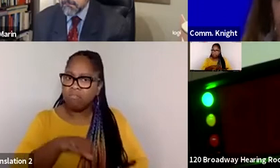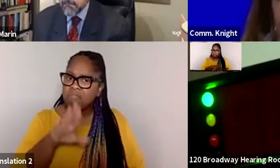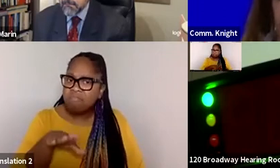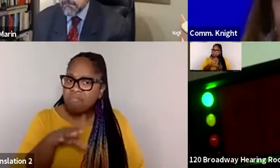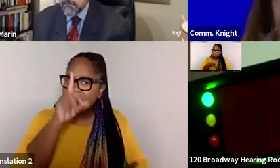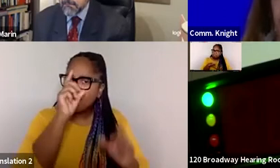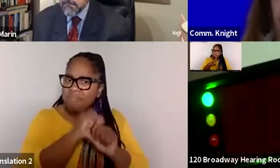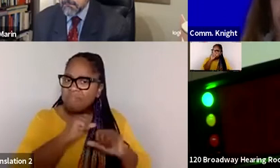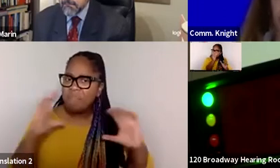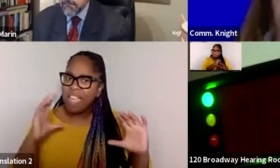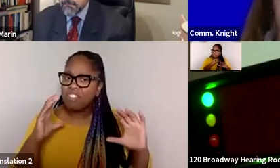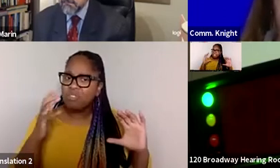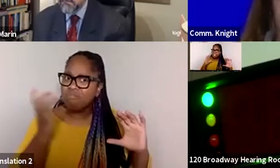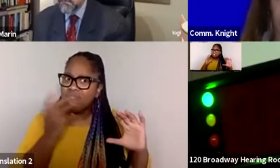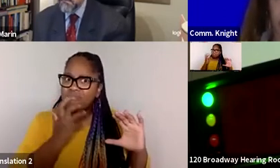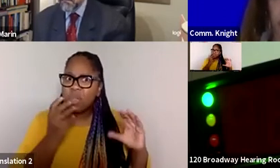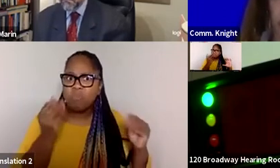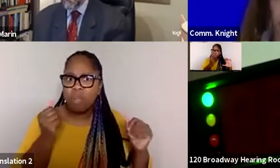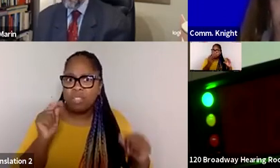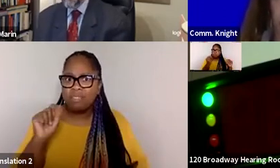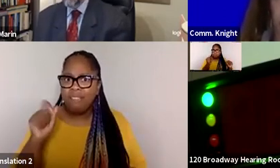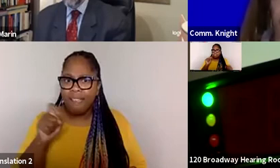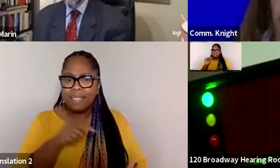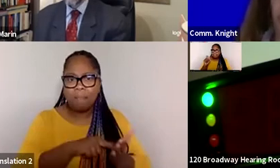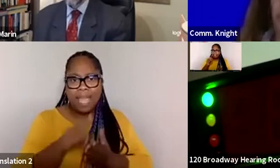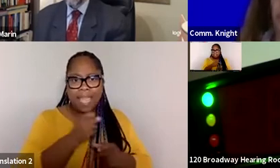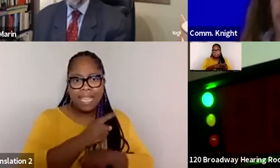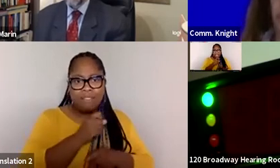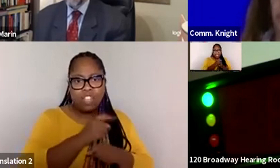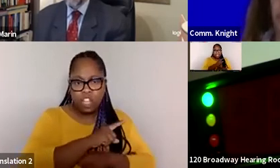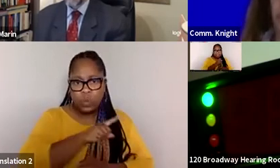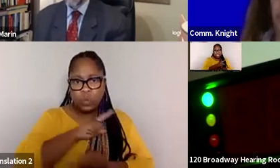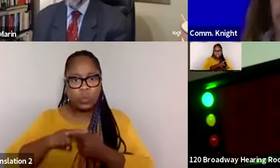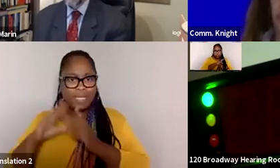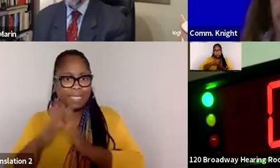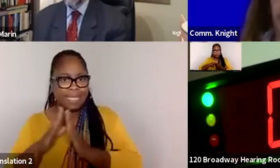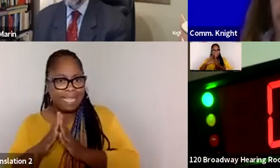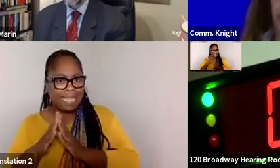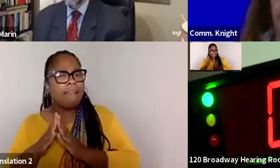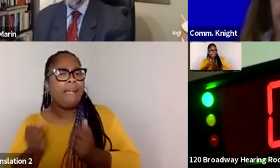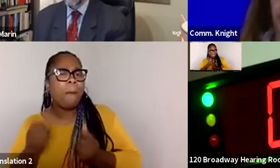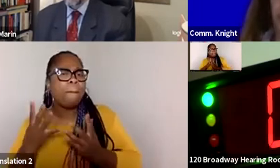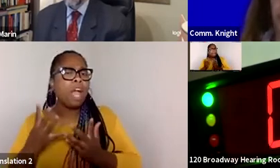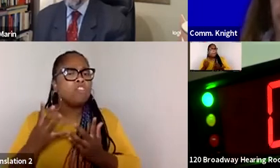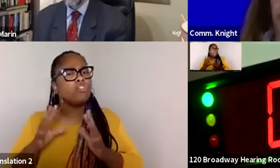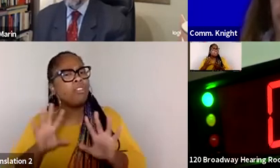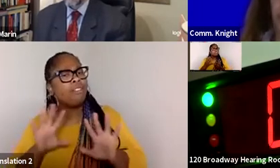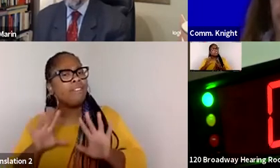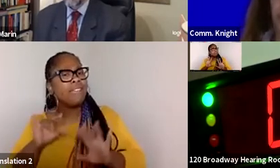what the property taxes paid each year to the city would be if the